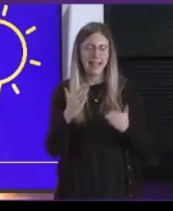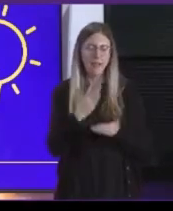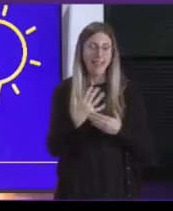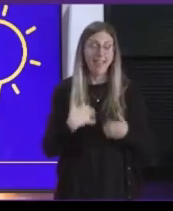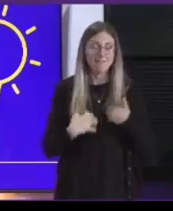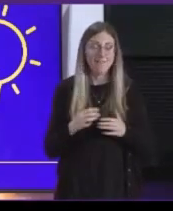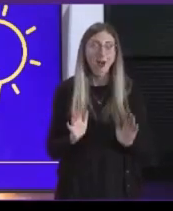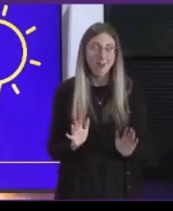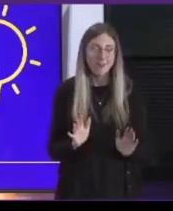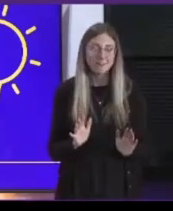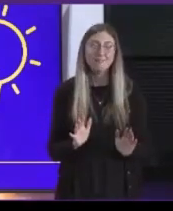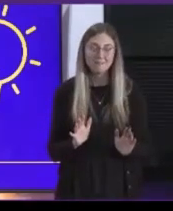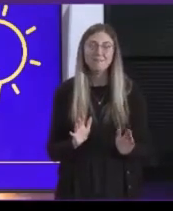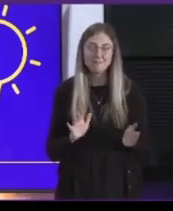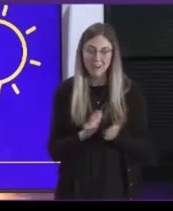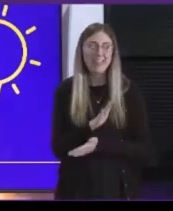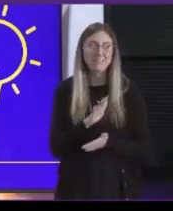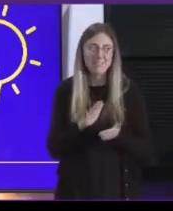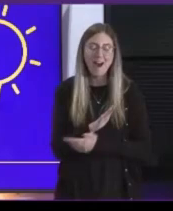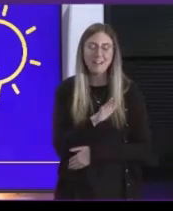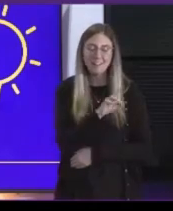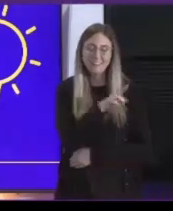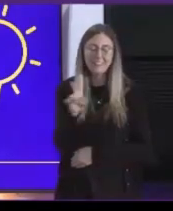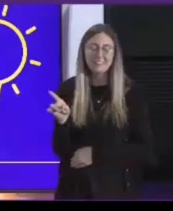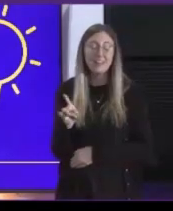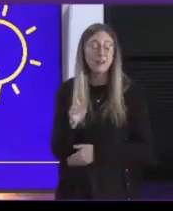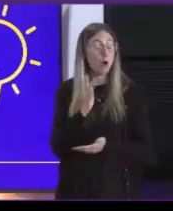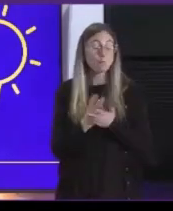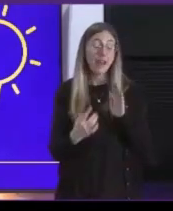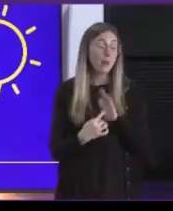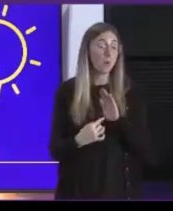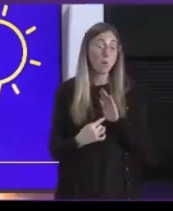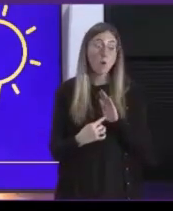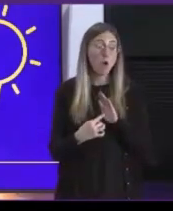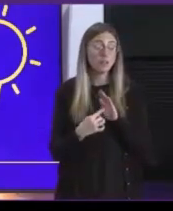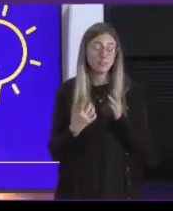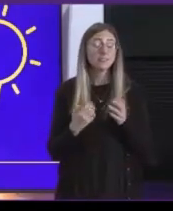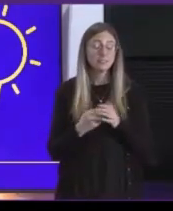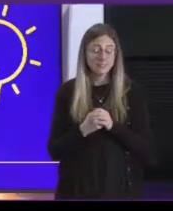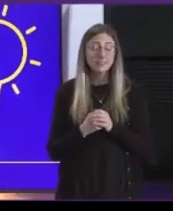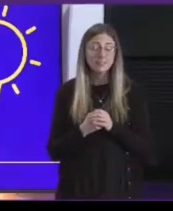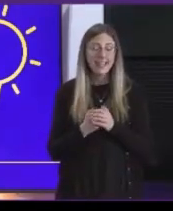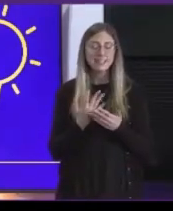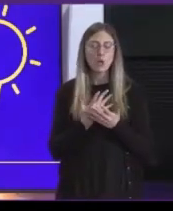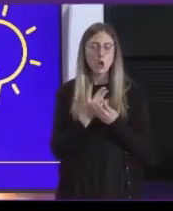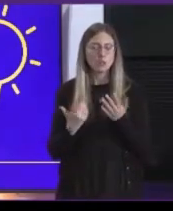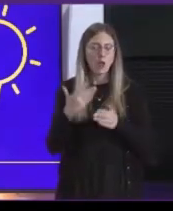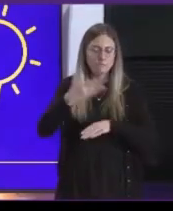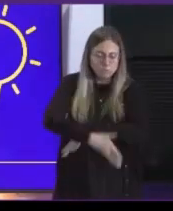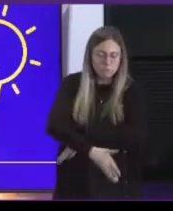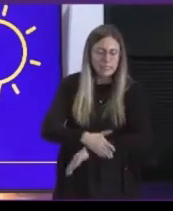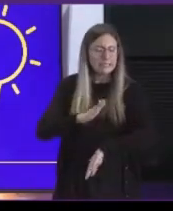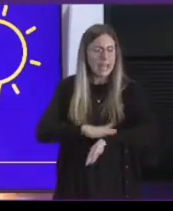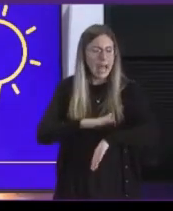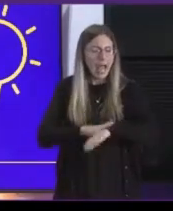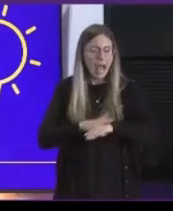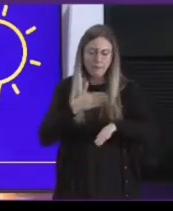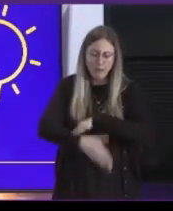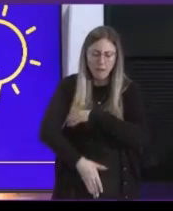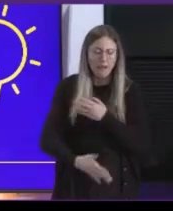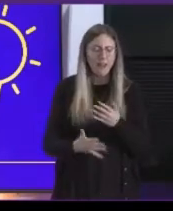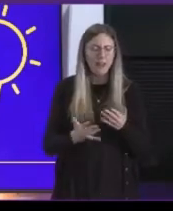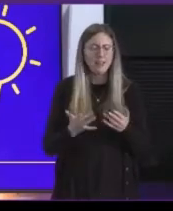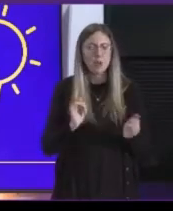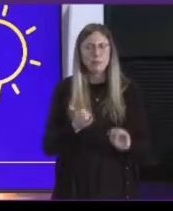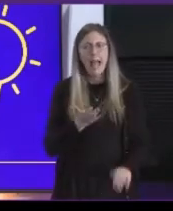super fun, I'm sure. But it is important. It takes a lot of time. It's very